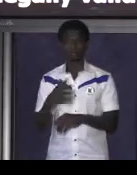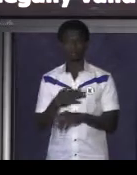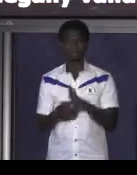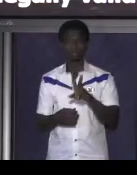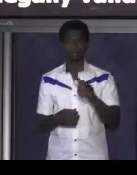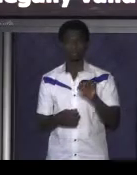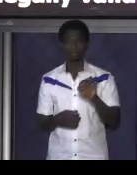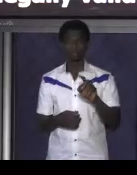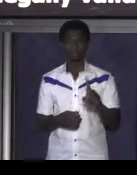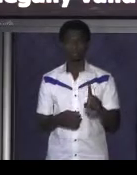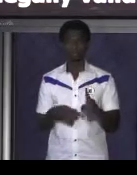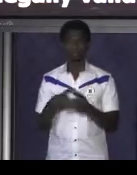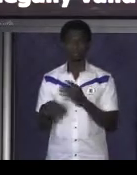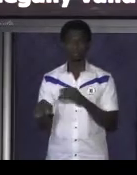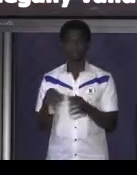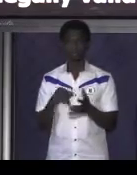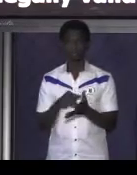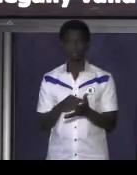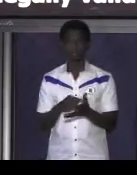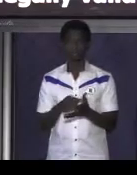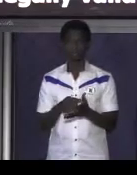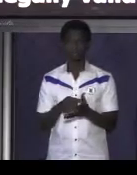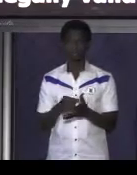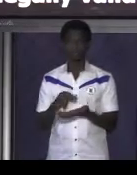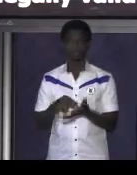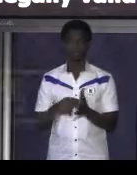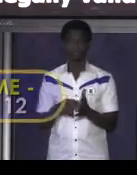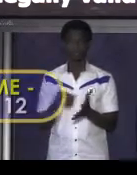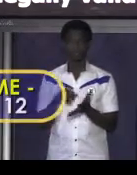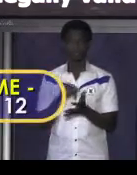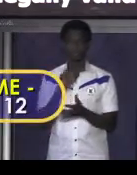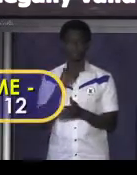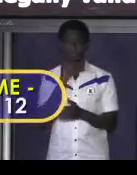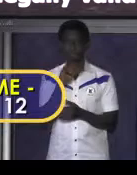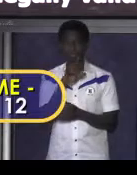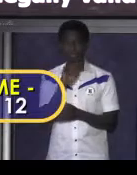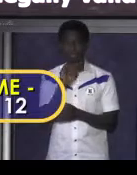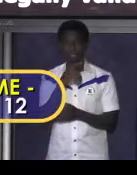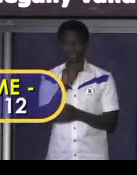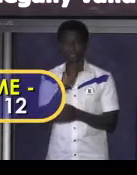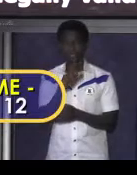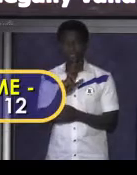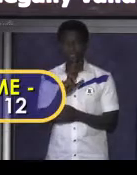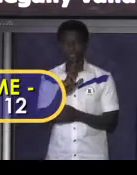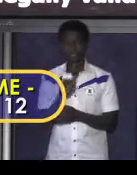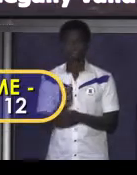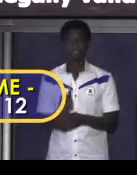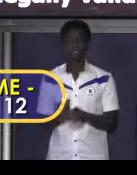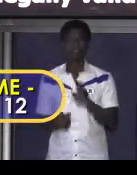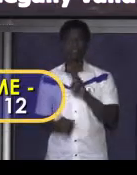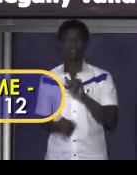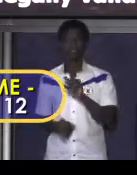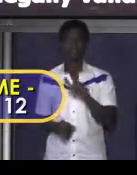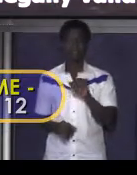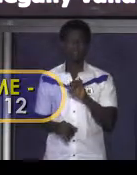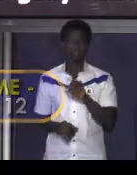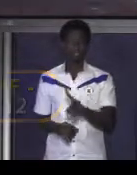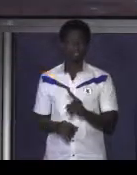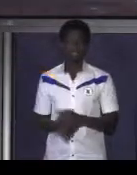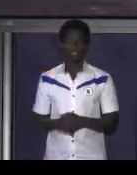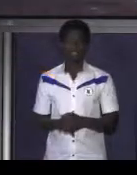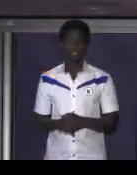mean? It means it is not legally valid. It is not legally